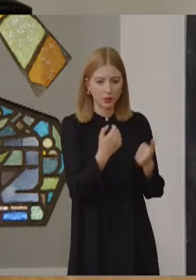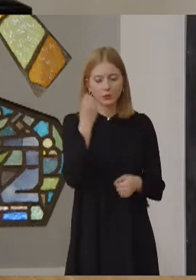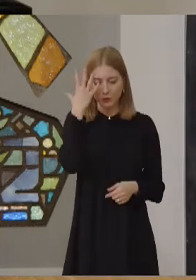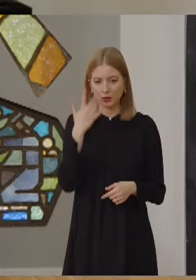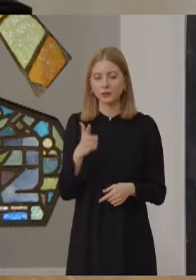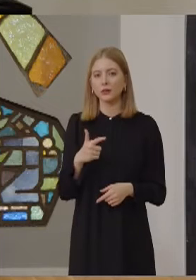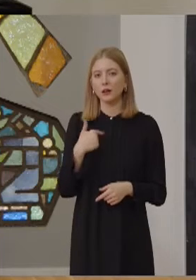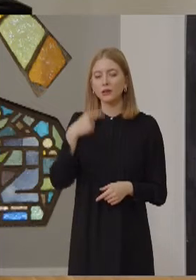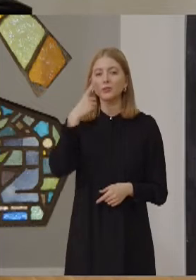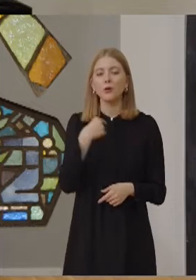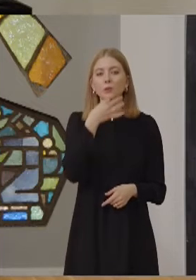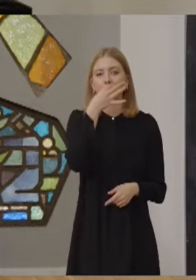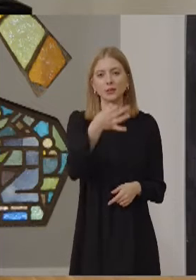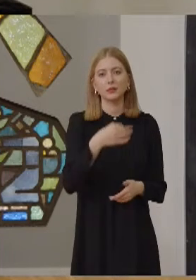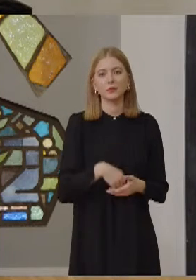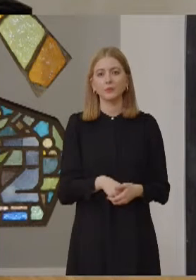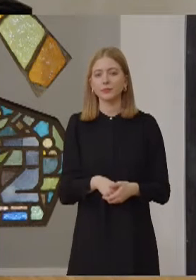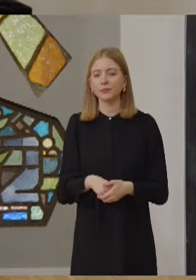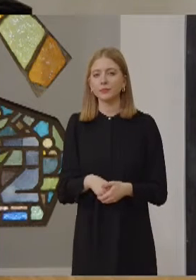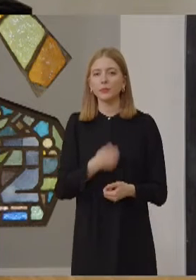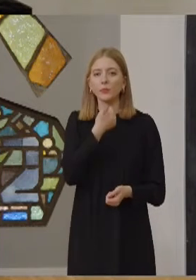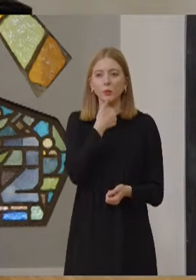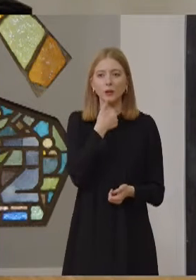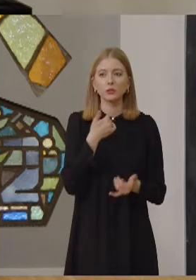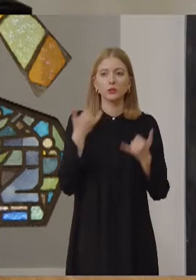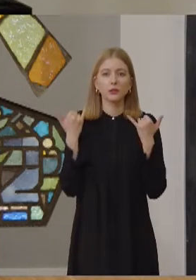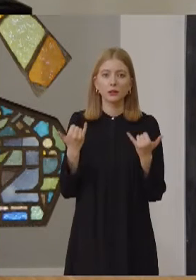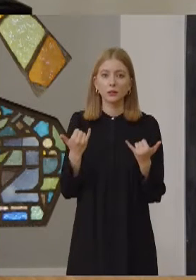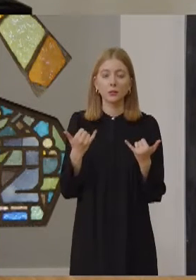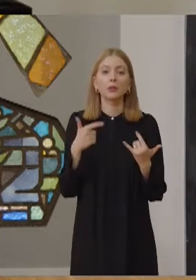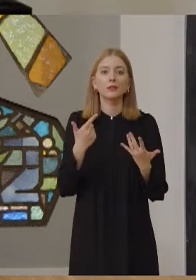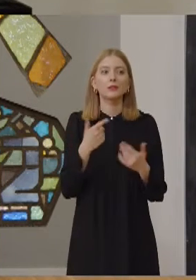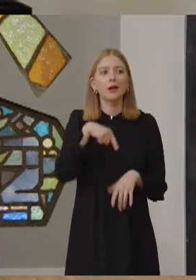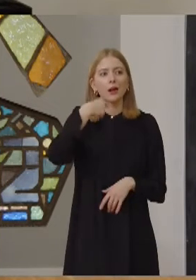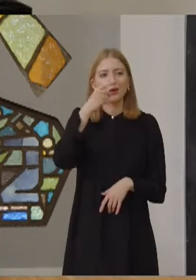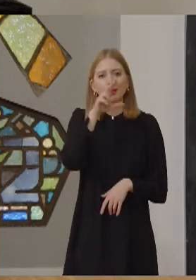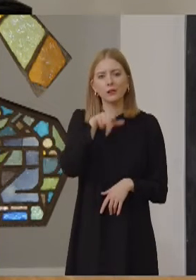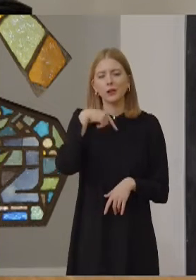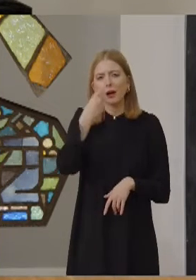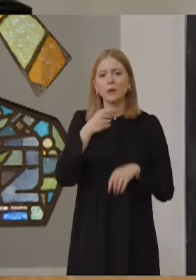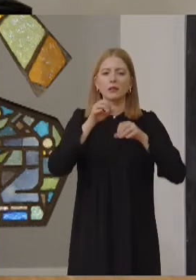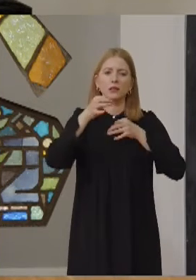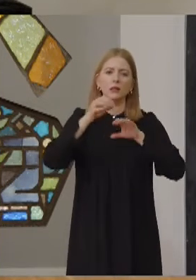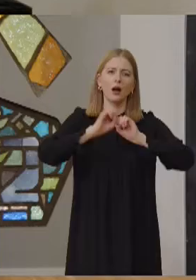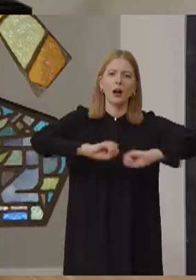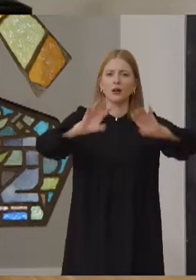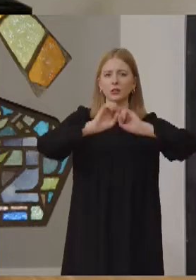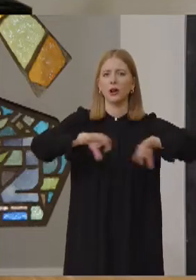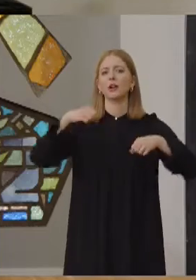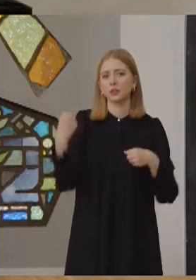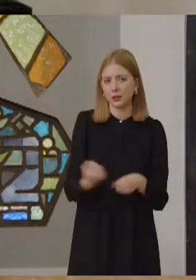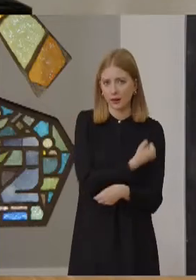Well, you are stressing at a very good point. It is not too late to speak